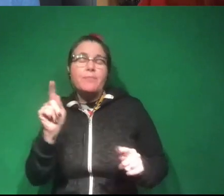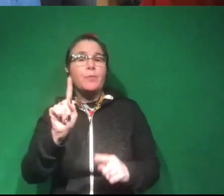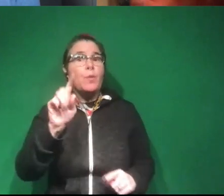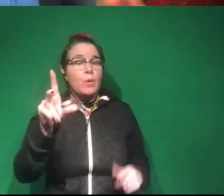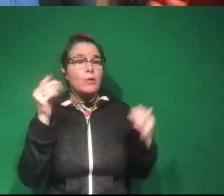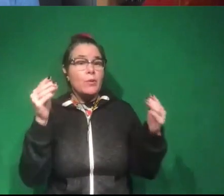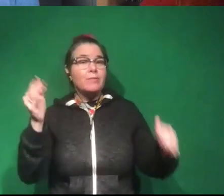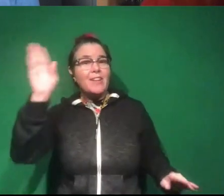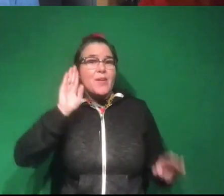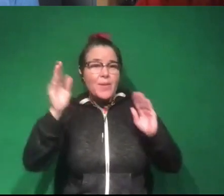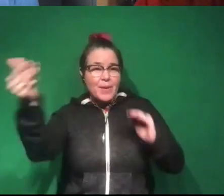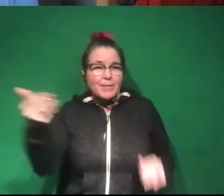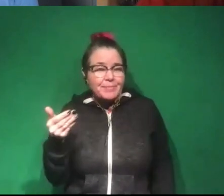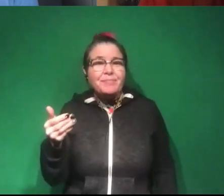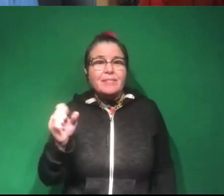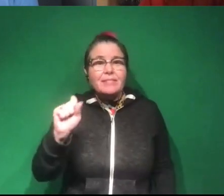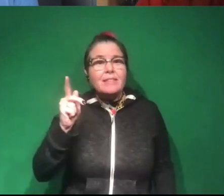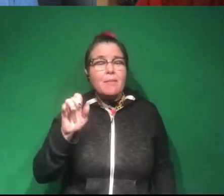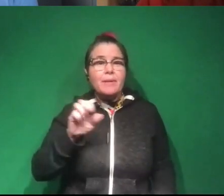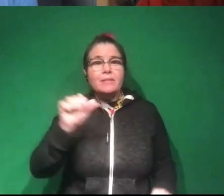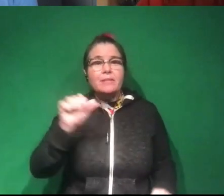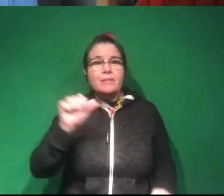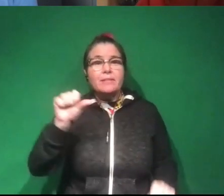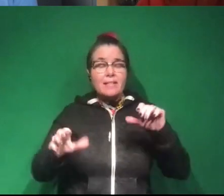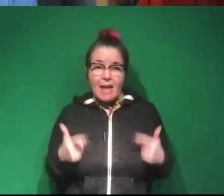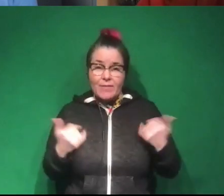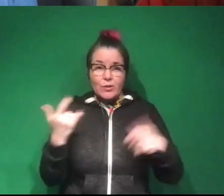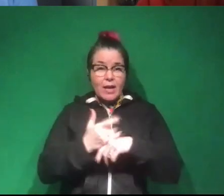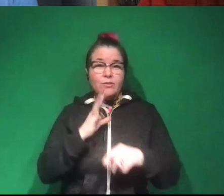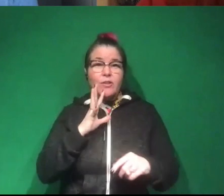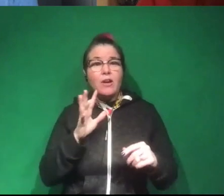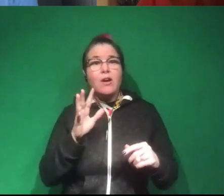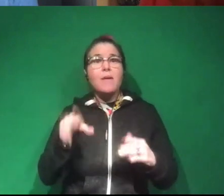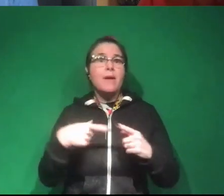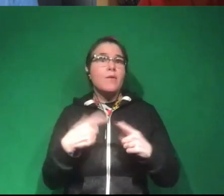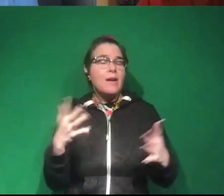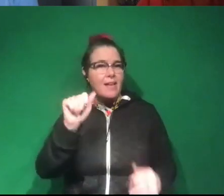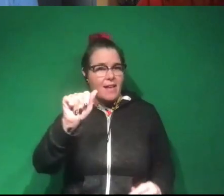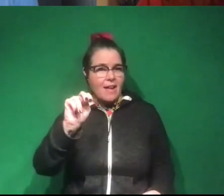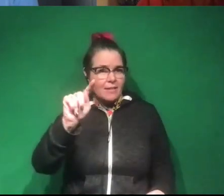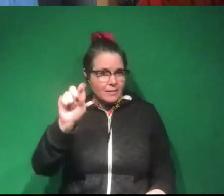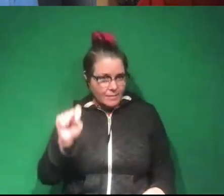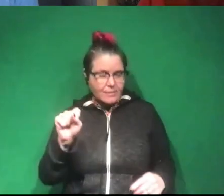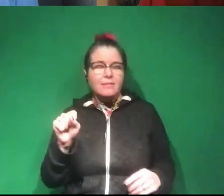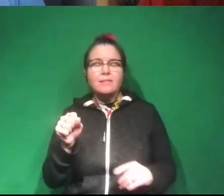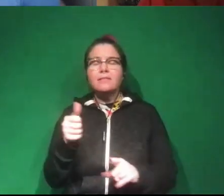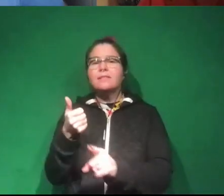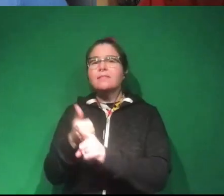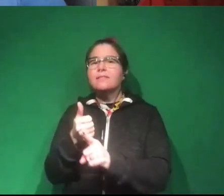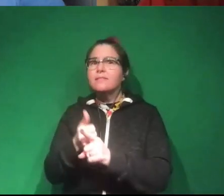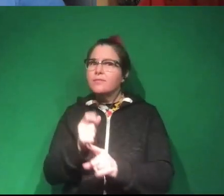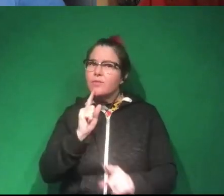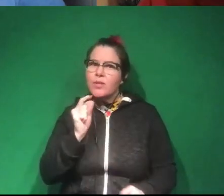So, hey everybody, welcome to Skype a Scientist Live. Today we're going to be talking all about ants. Ants are so much cooler